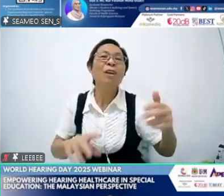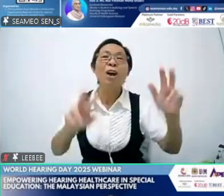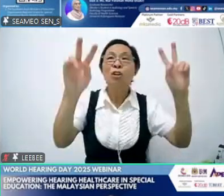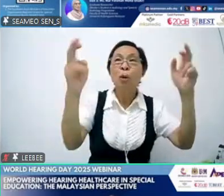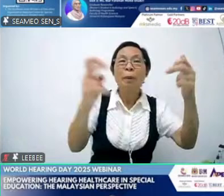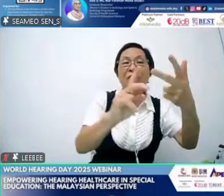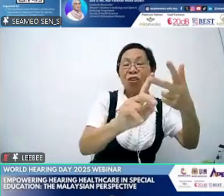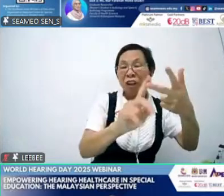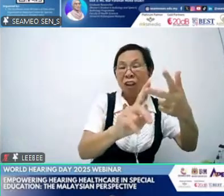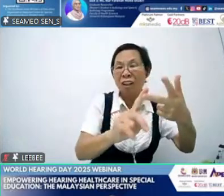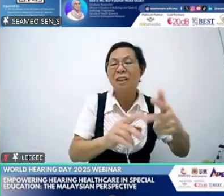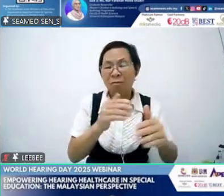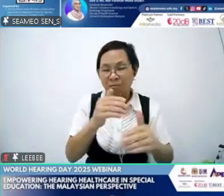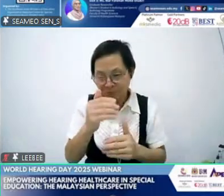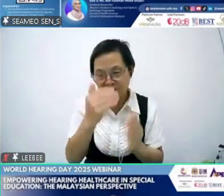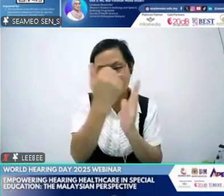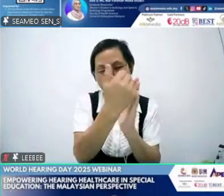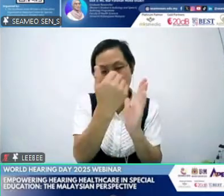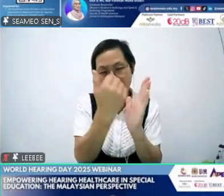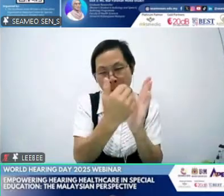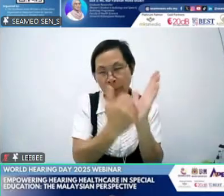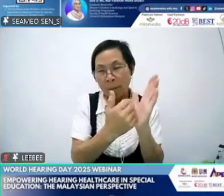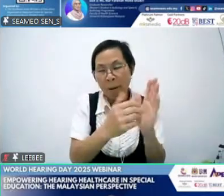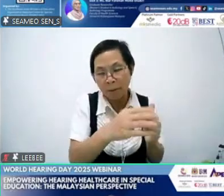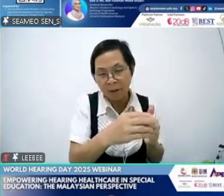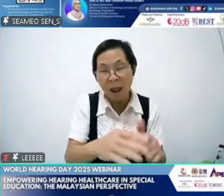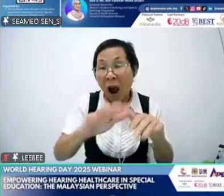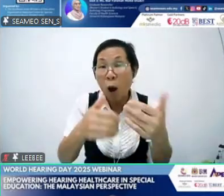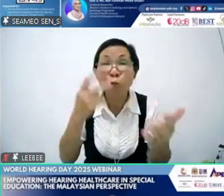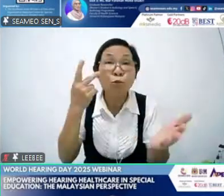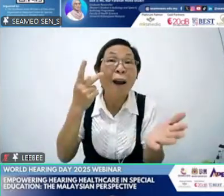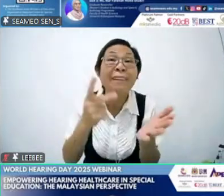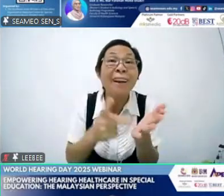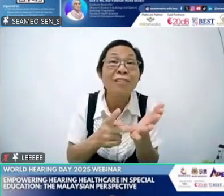a step-by-step guide on how to identify